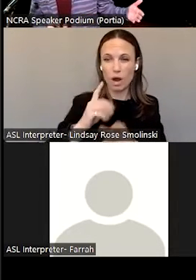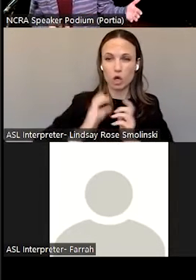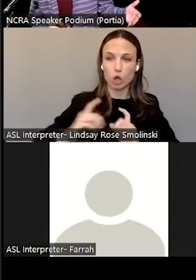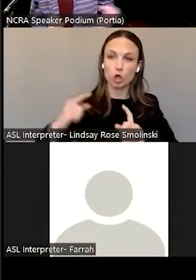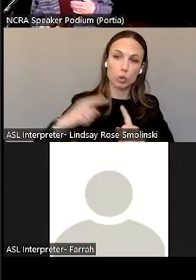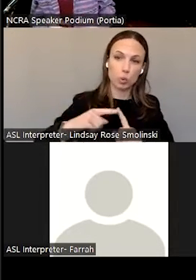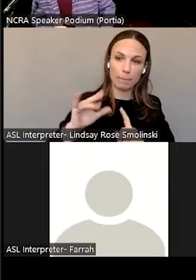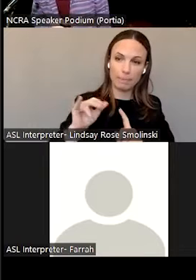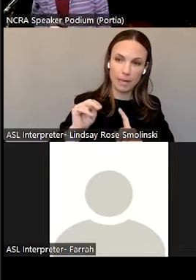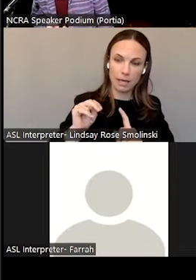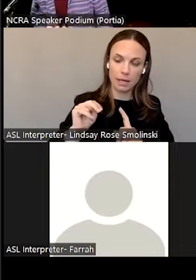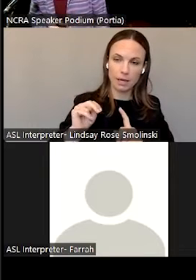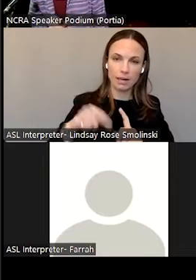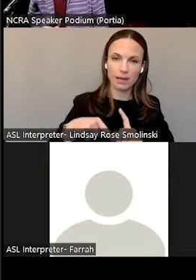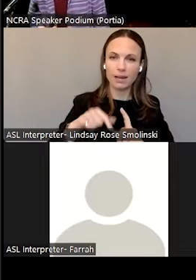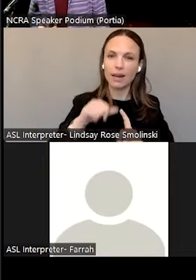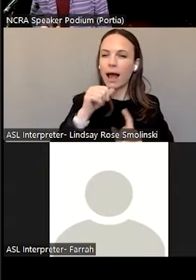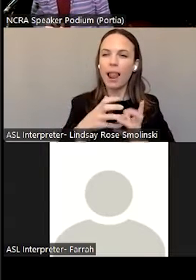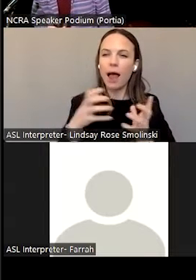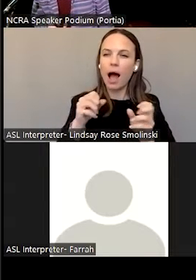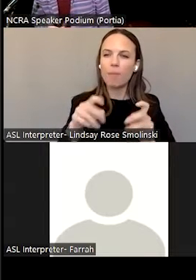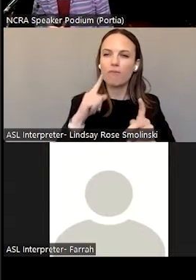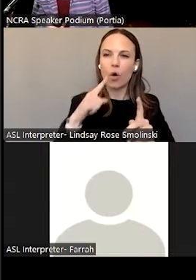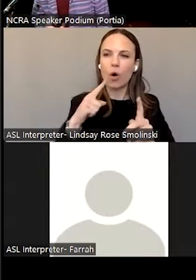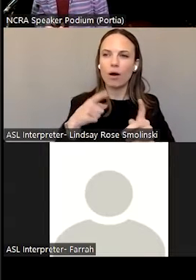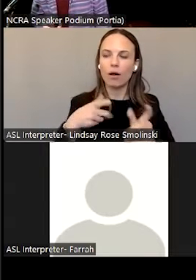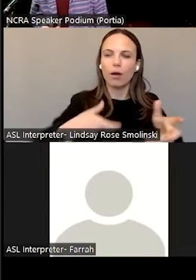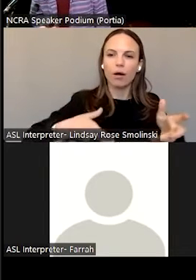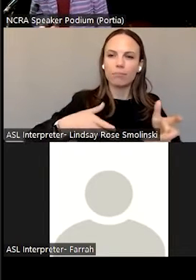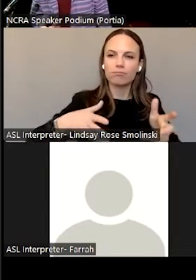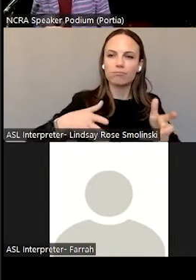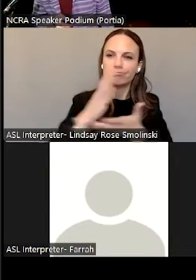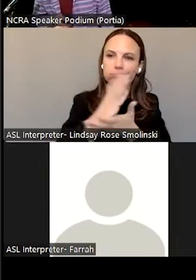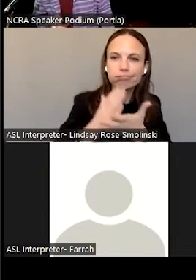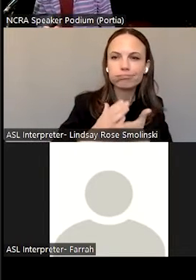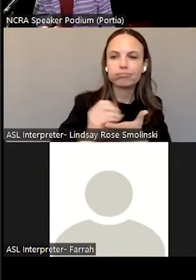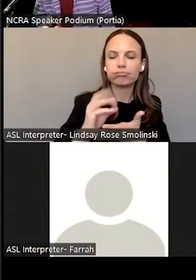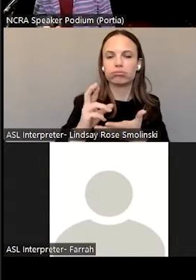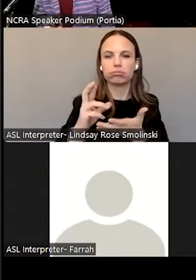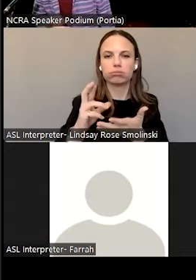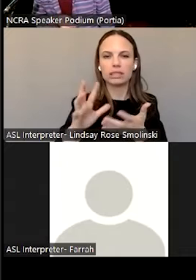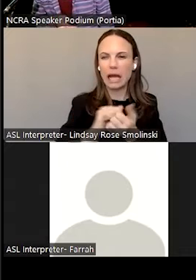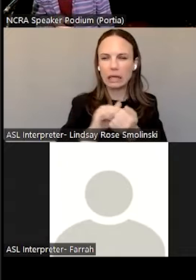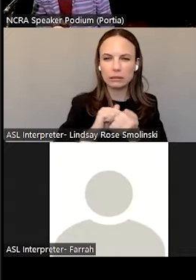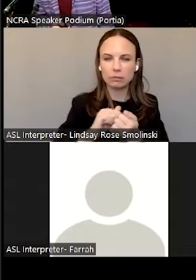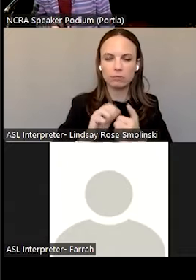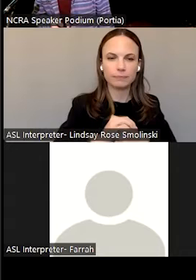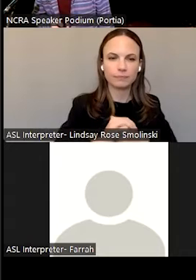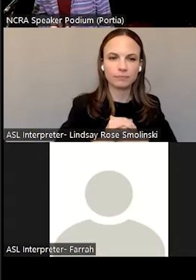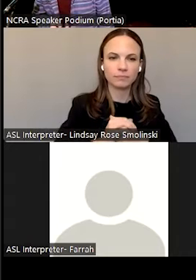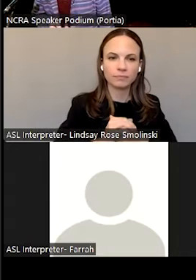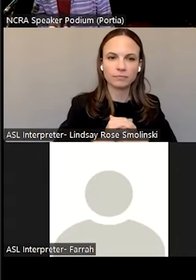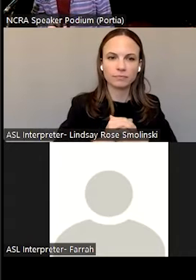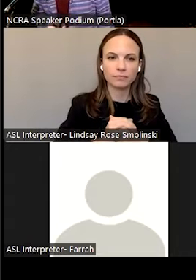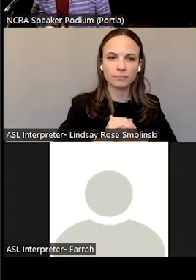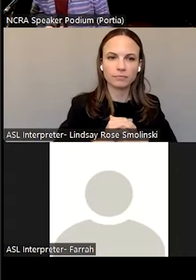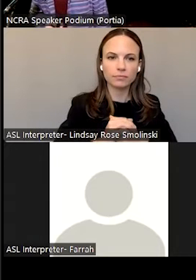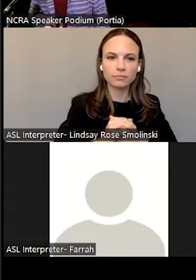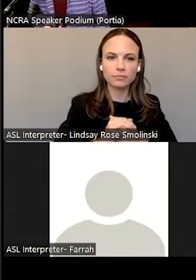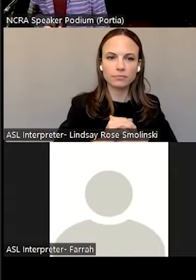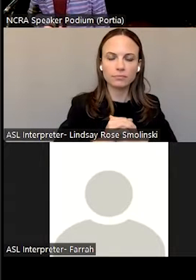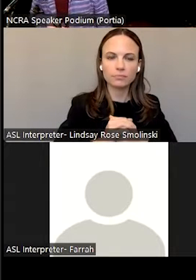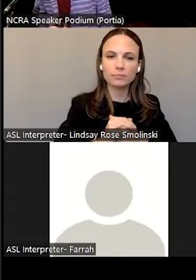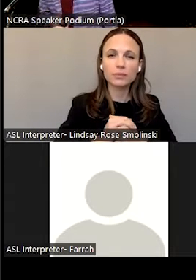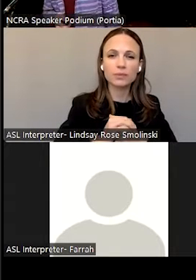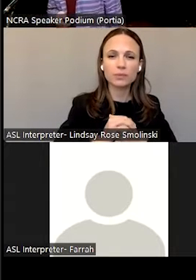the bin, and there's not a lot of opportunity for them to get cracked or dinged up. It's